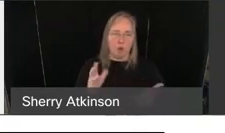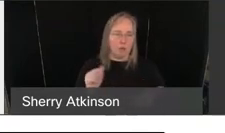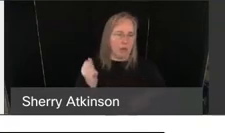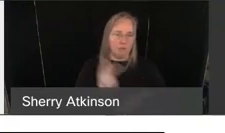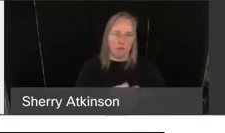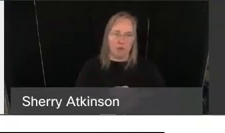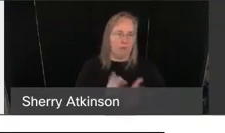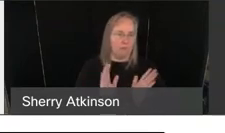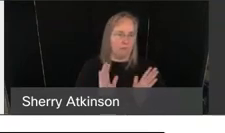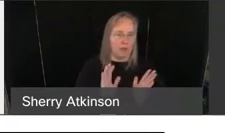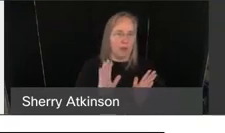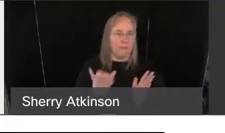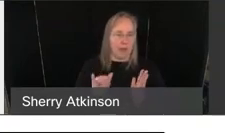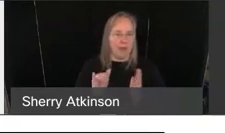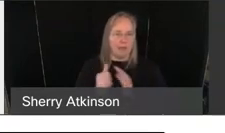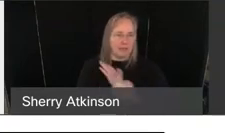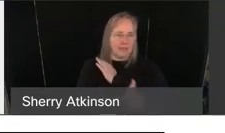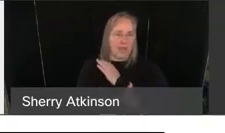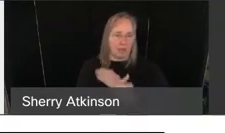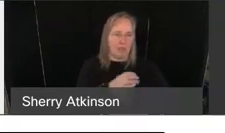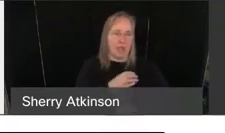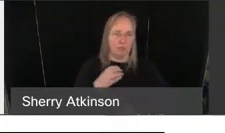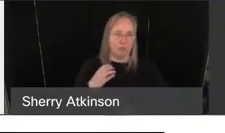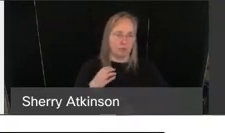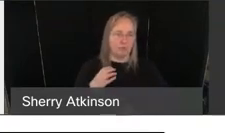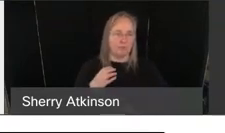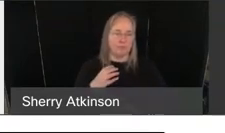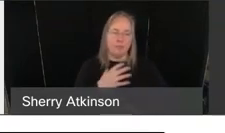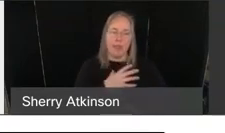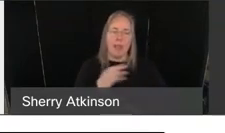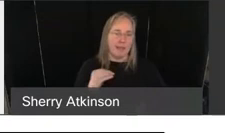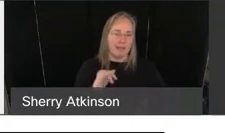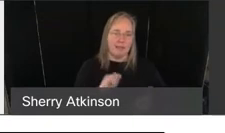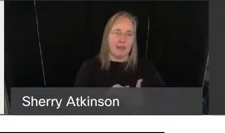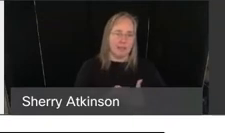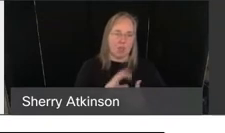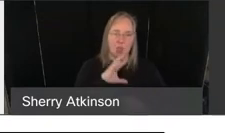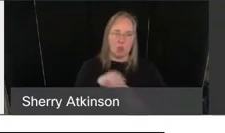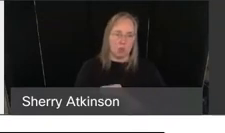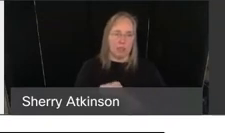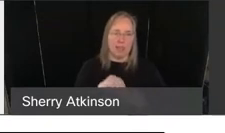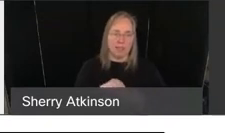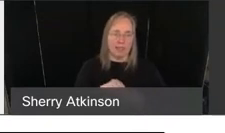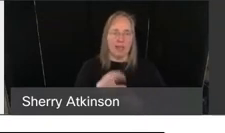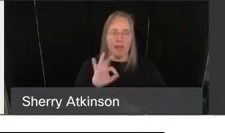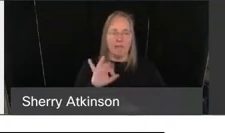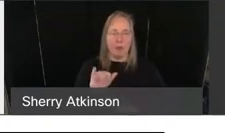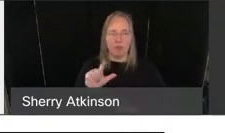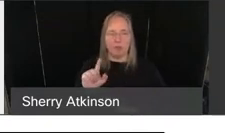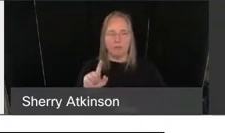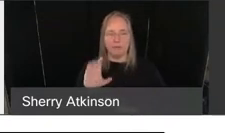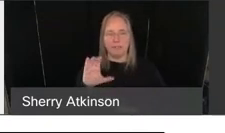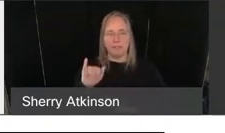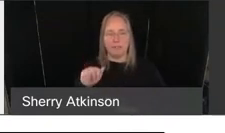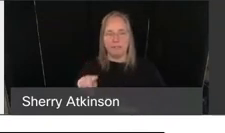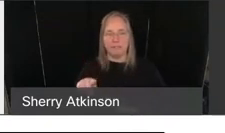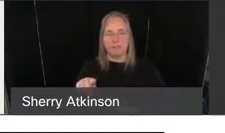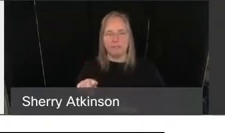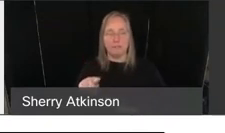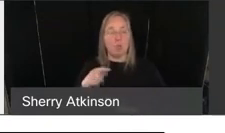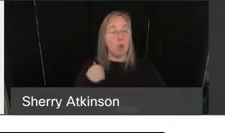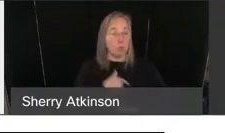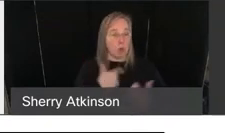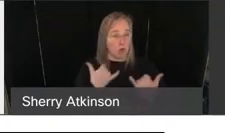approved by the County Council and is included in the FY21 CIP. We're currently working with